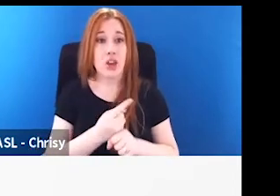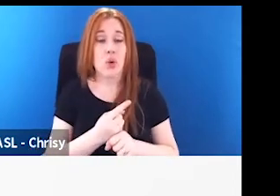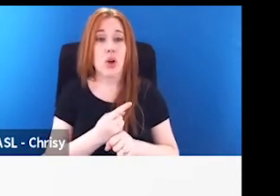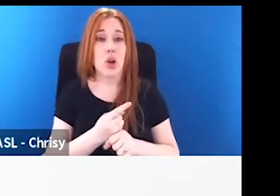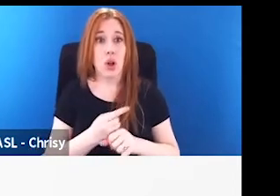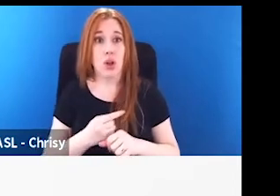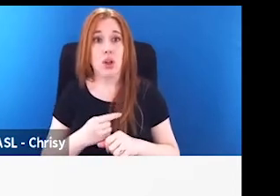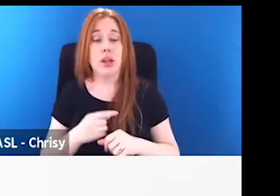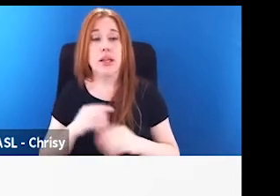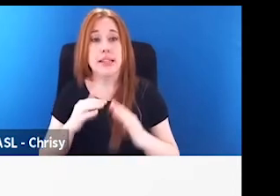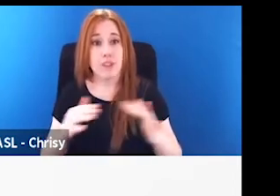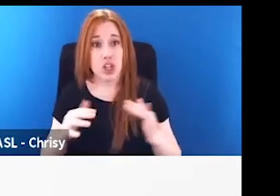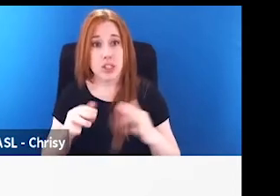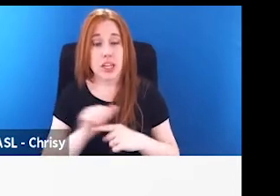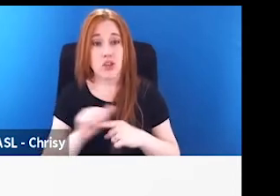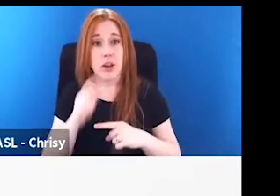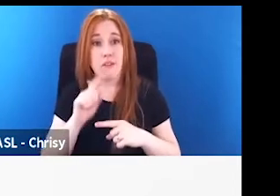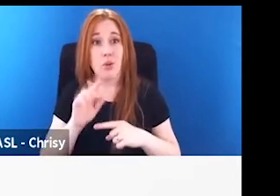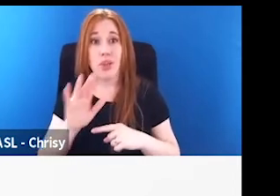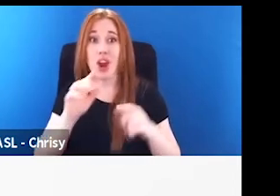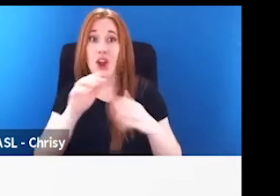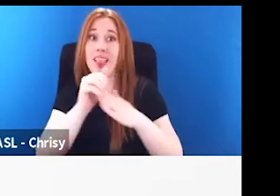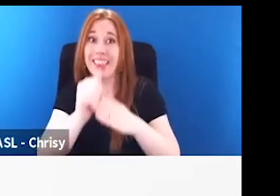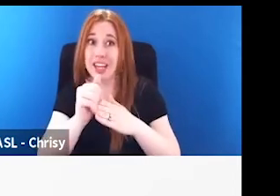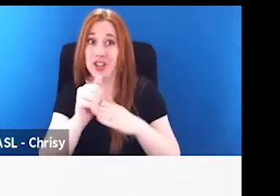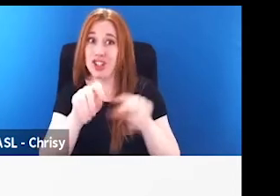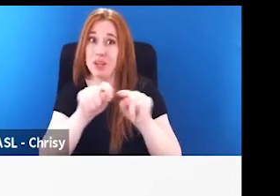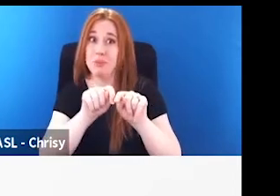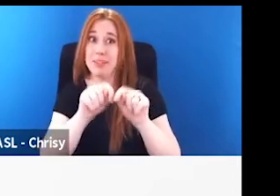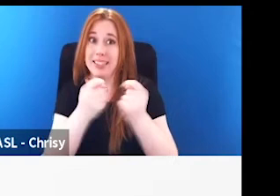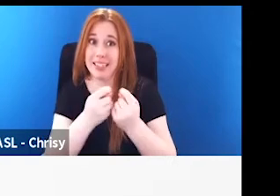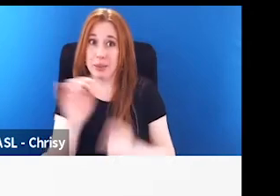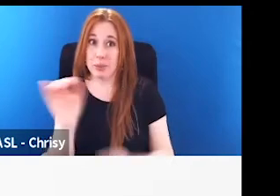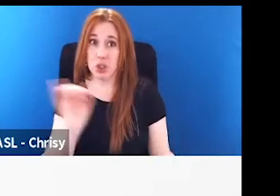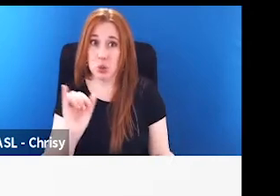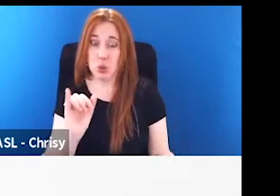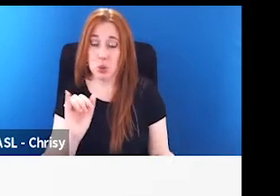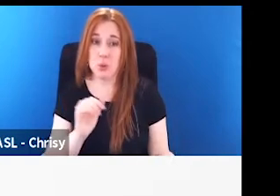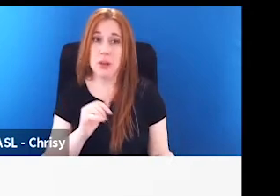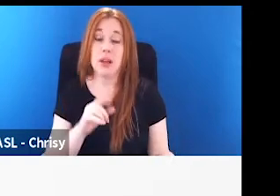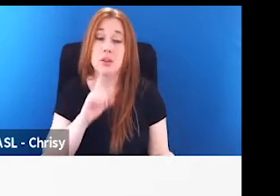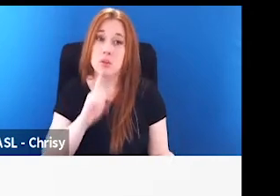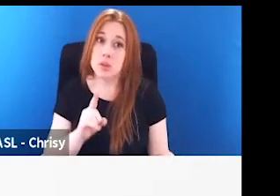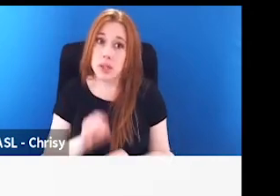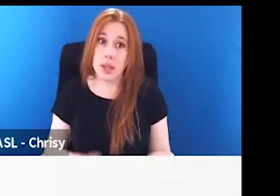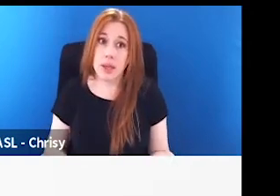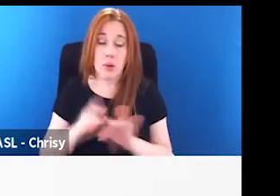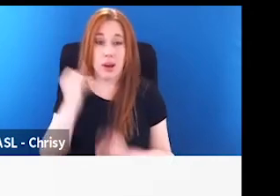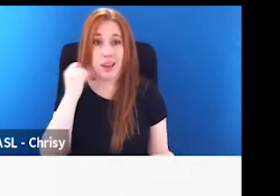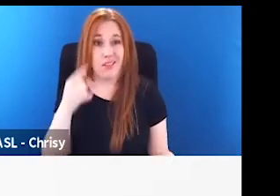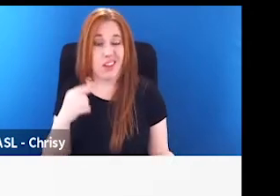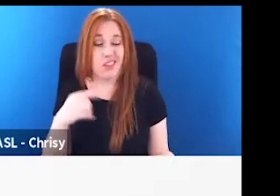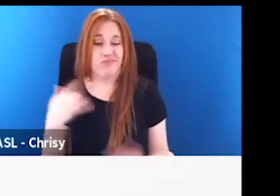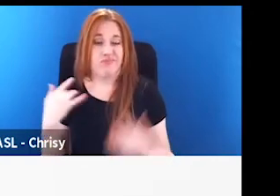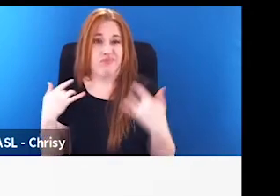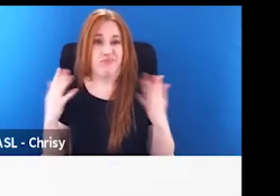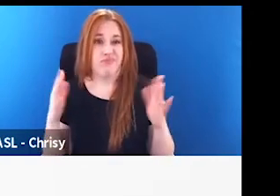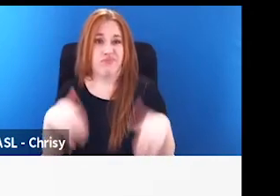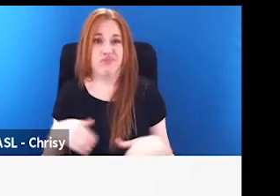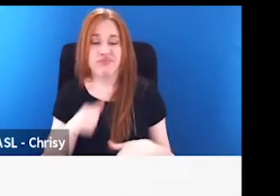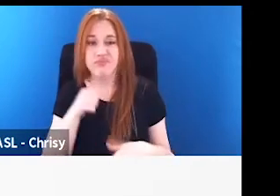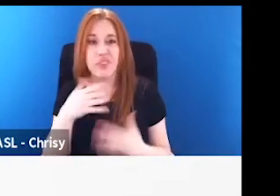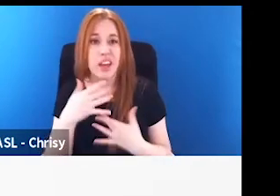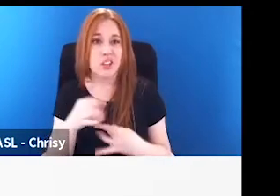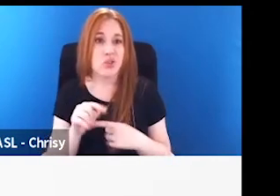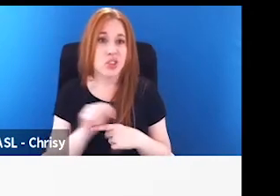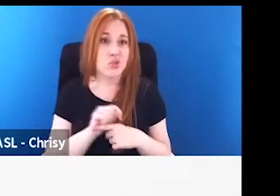that diversity and inclusion training for their leadership team. It's incredibly important. If they're not interested in training and learning